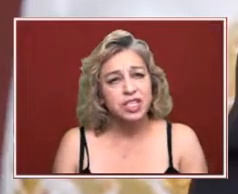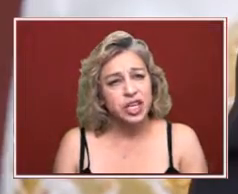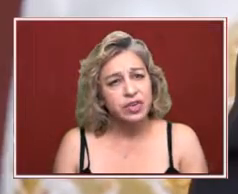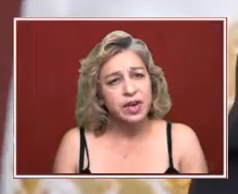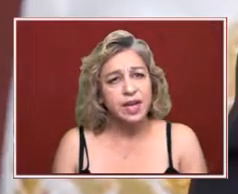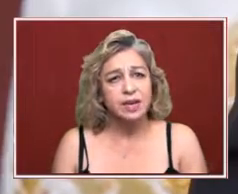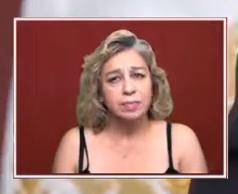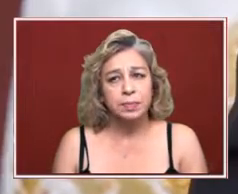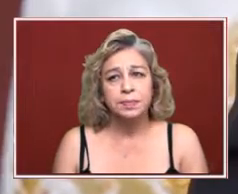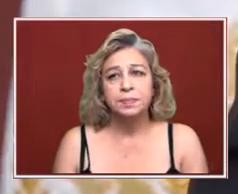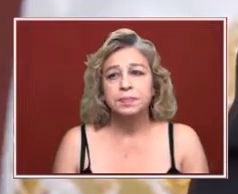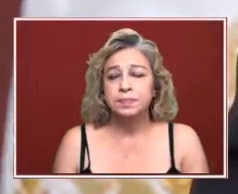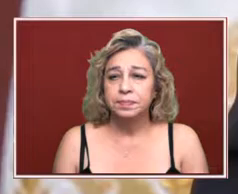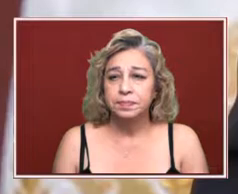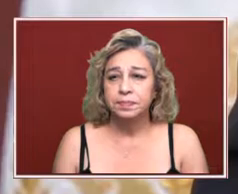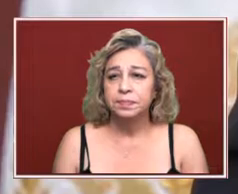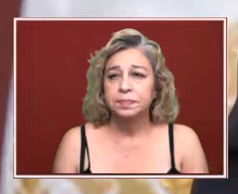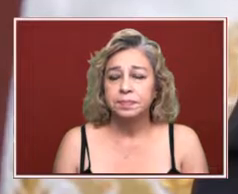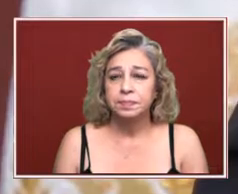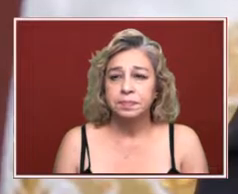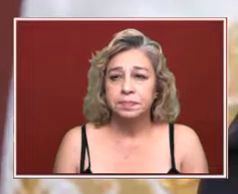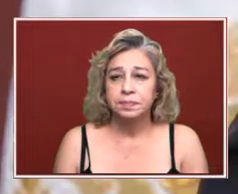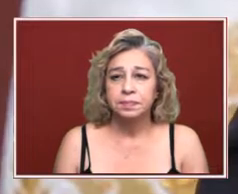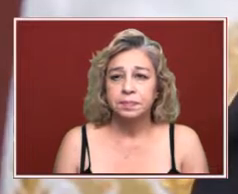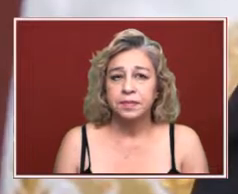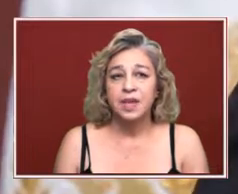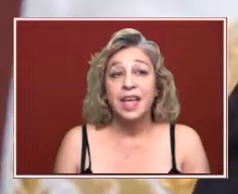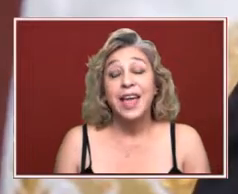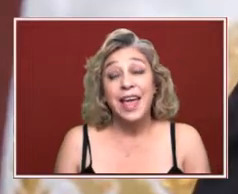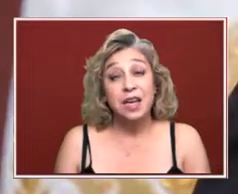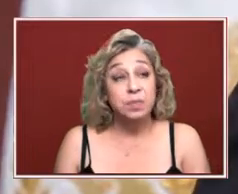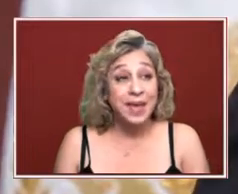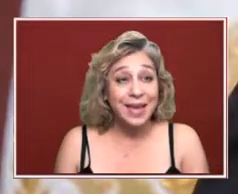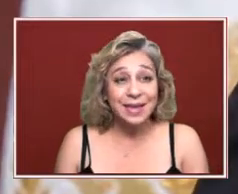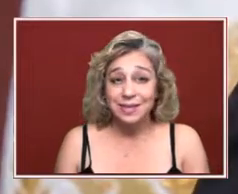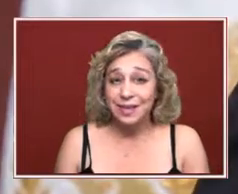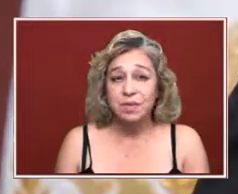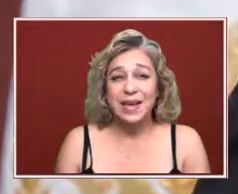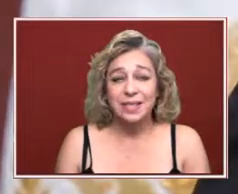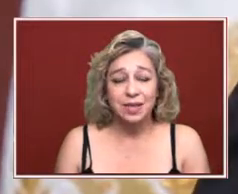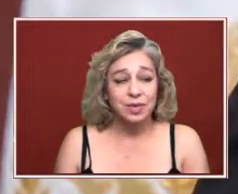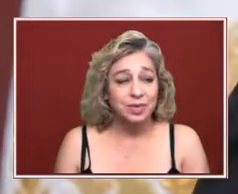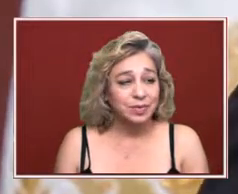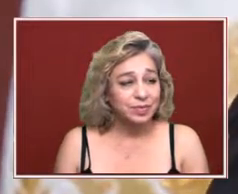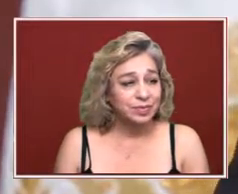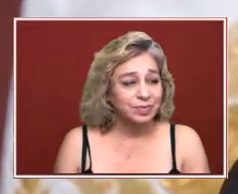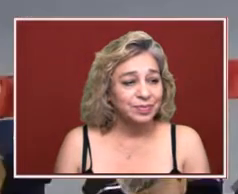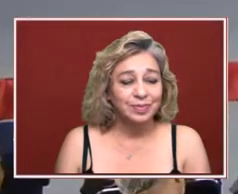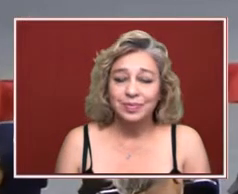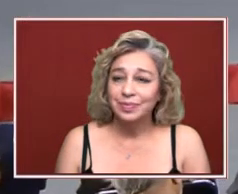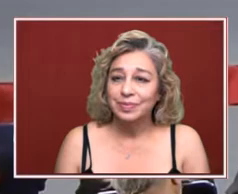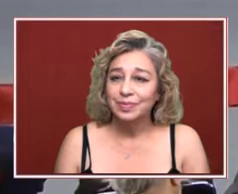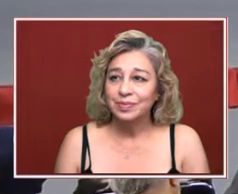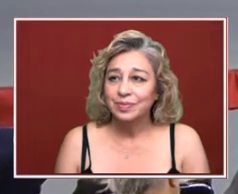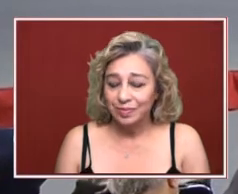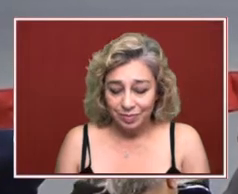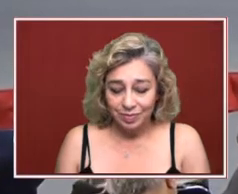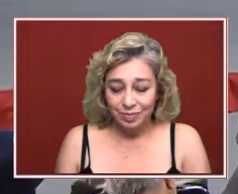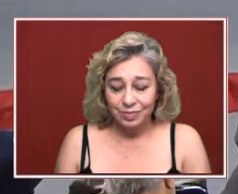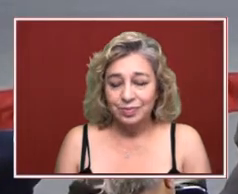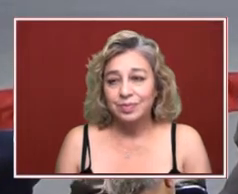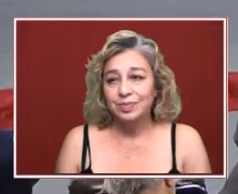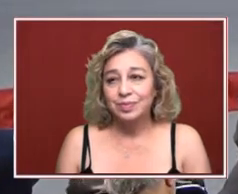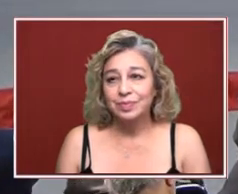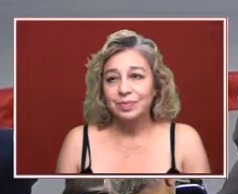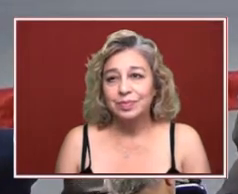safety and security. Y la paz en México. And peace in Mexico. Lo que